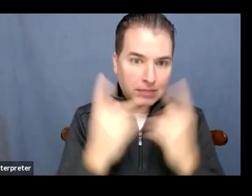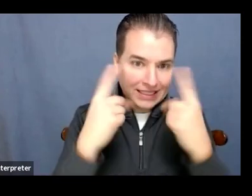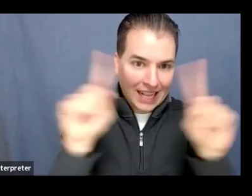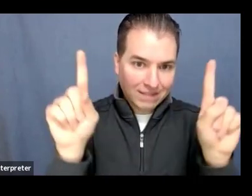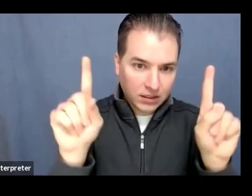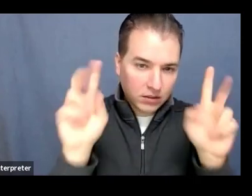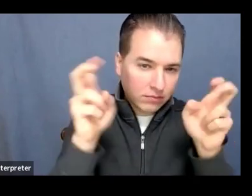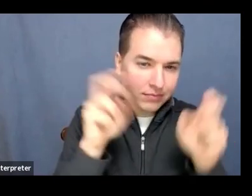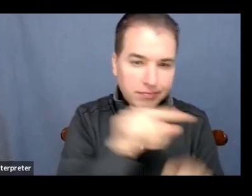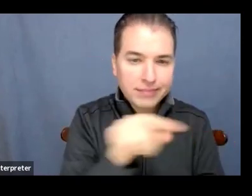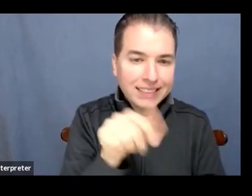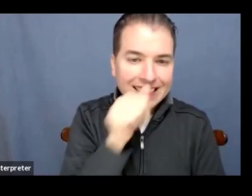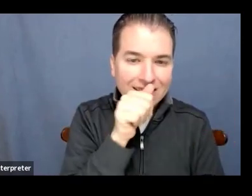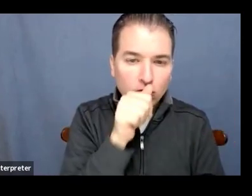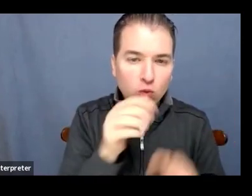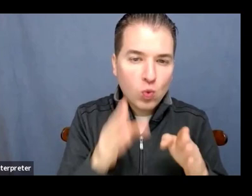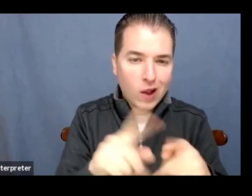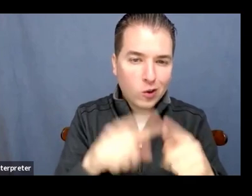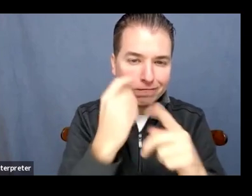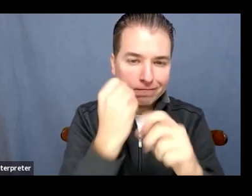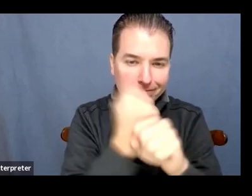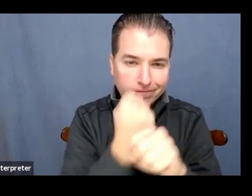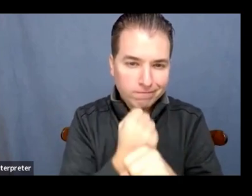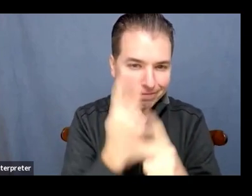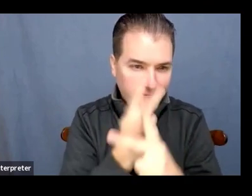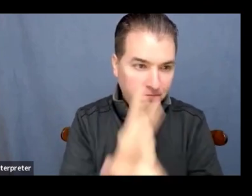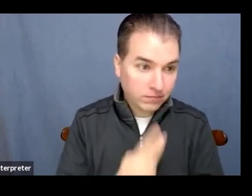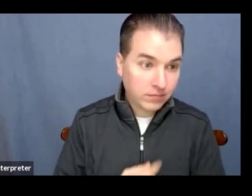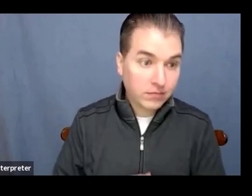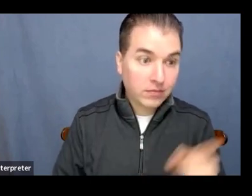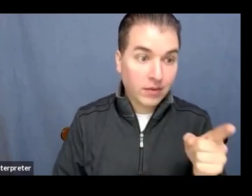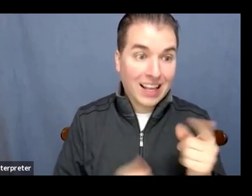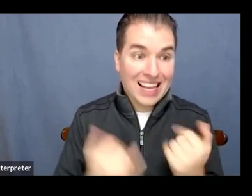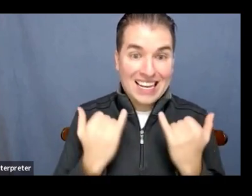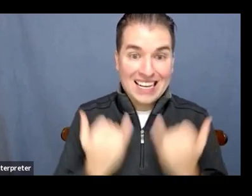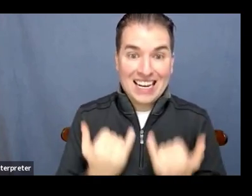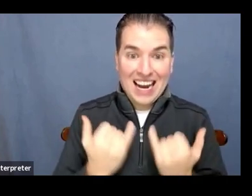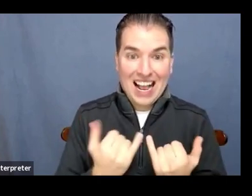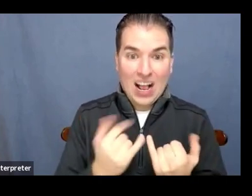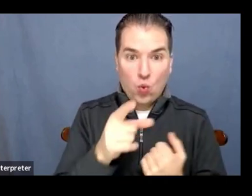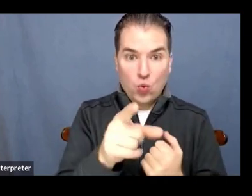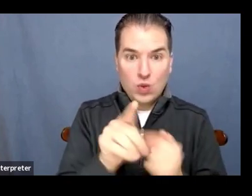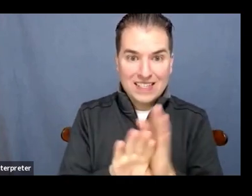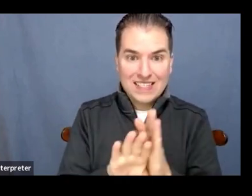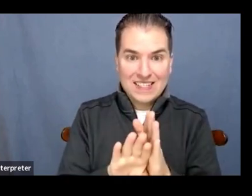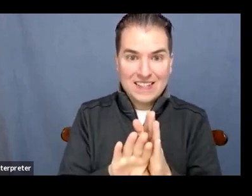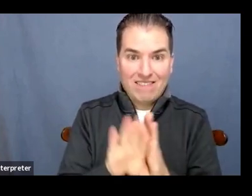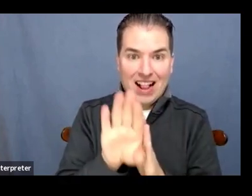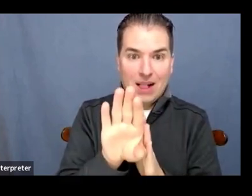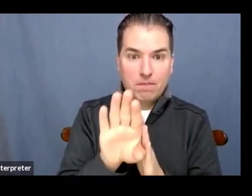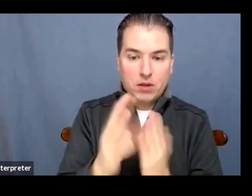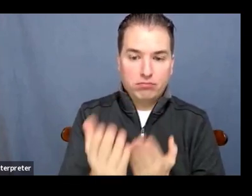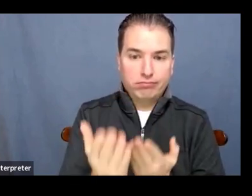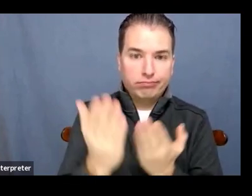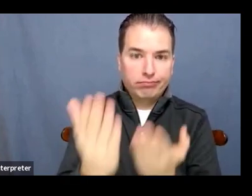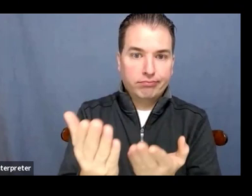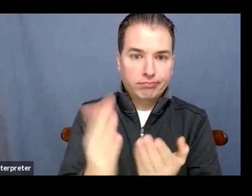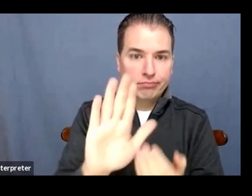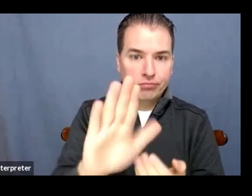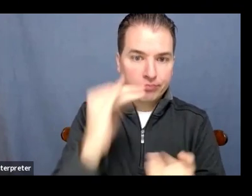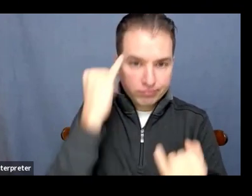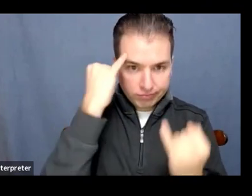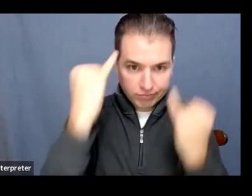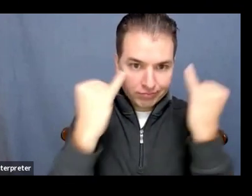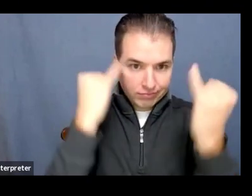So begin with what we call developing propitious marketing ideas. A new word, big word. Basically